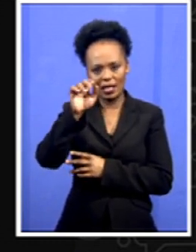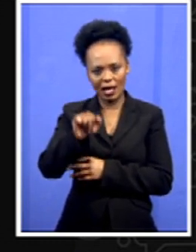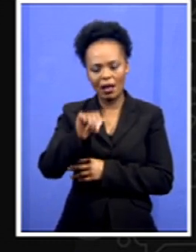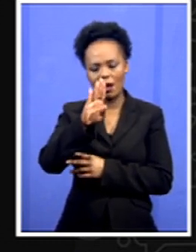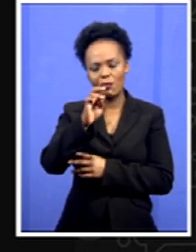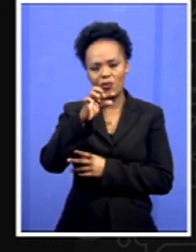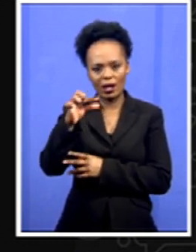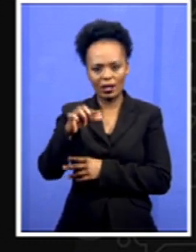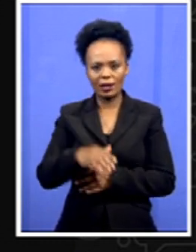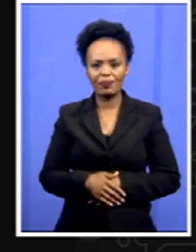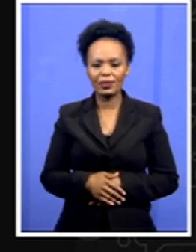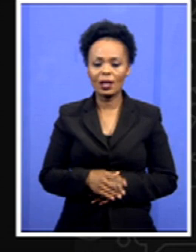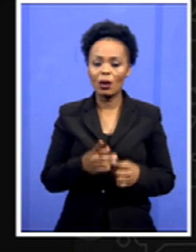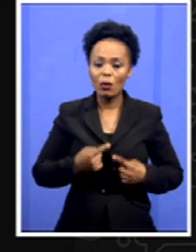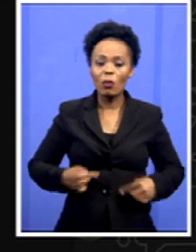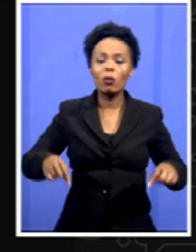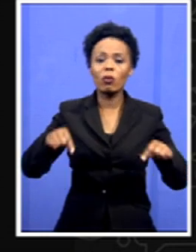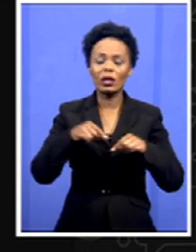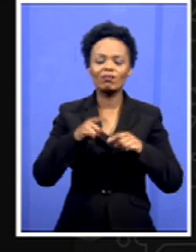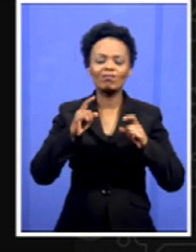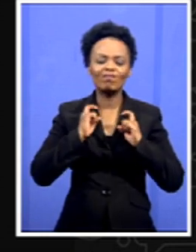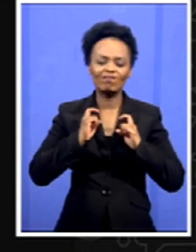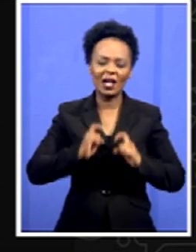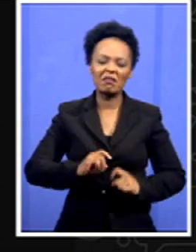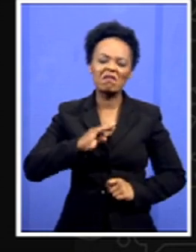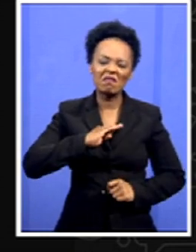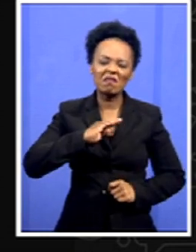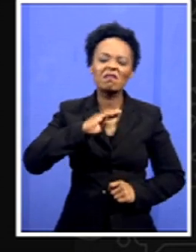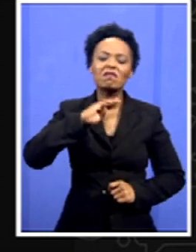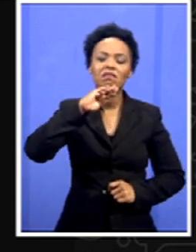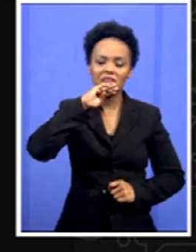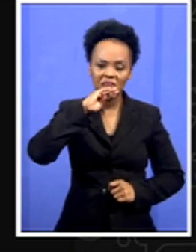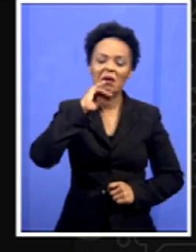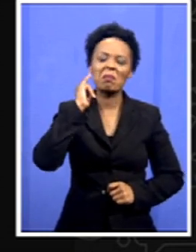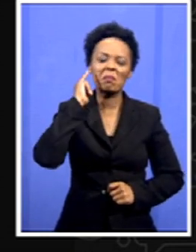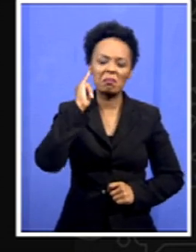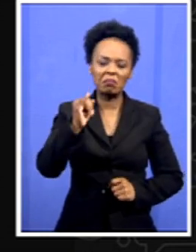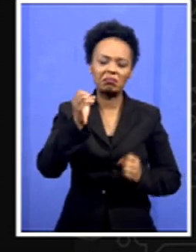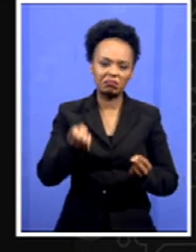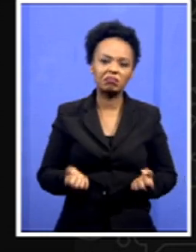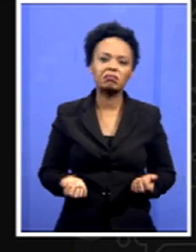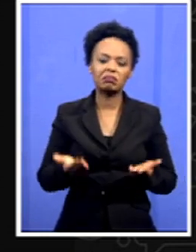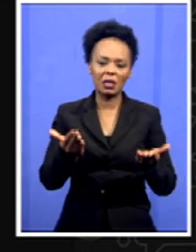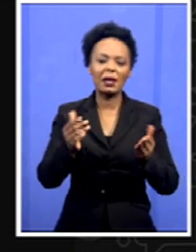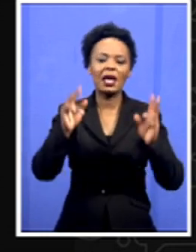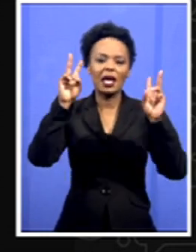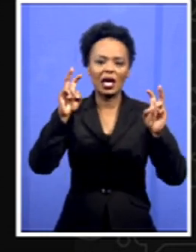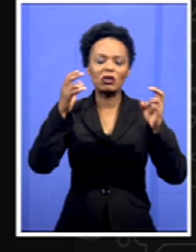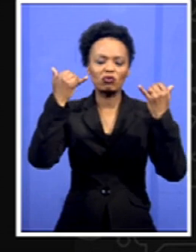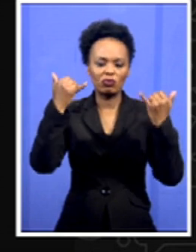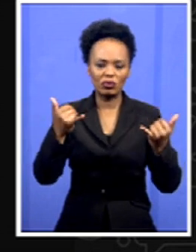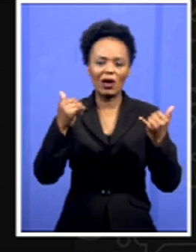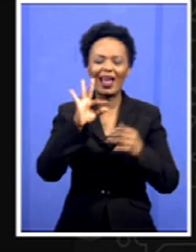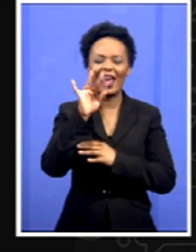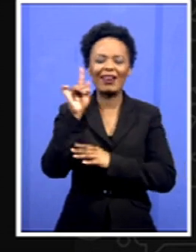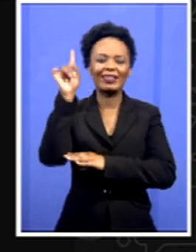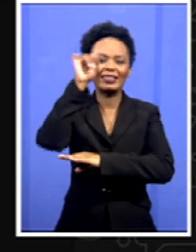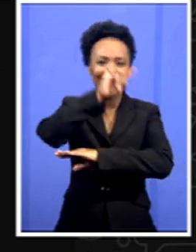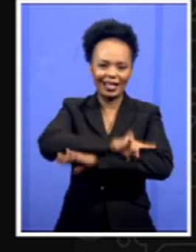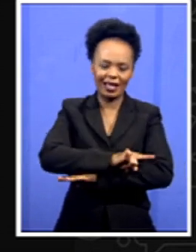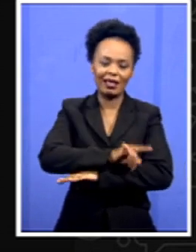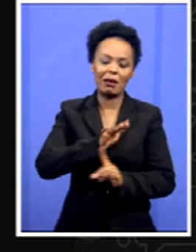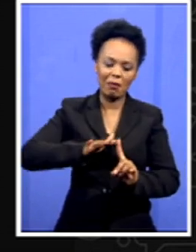We are tired of pathetic service delivery issues that we are experiencing every day in